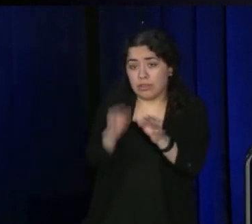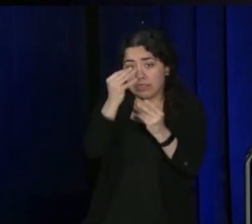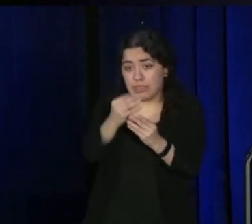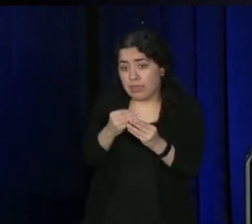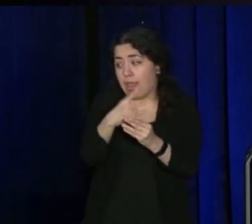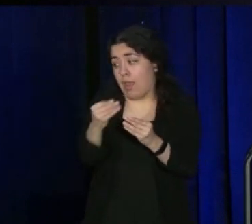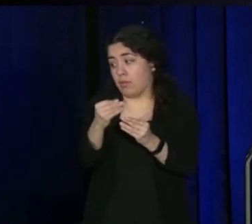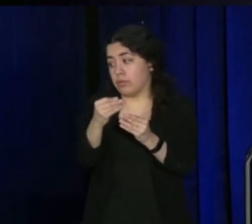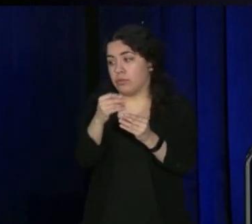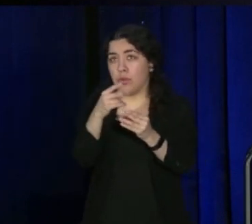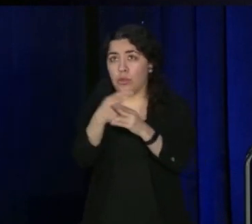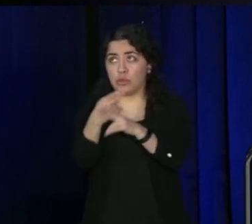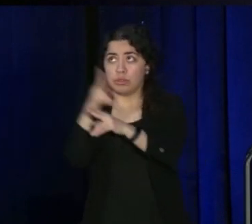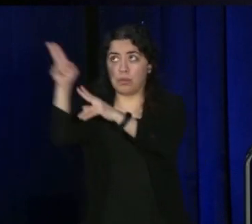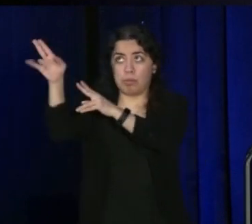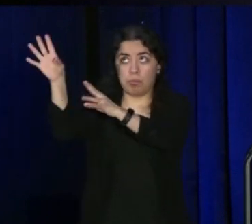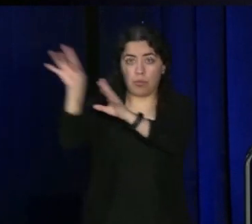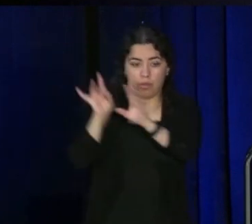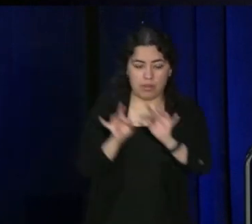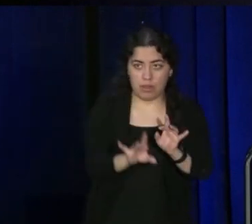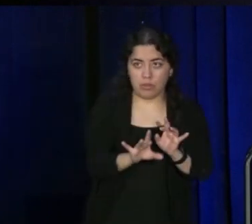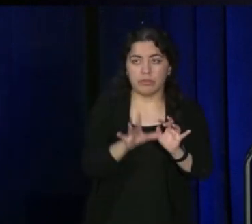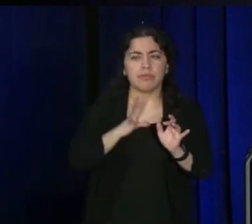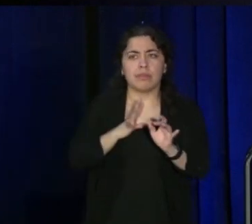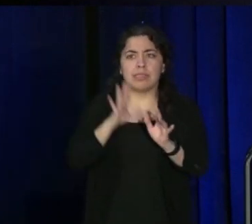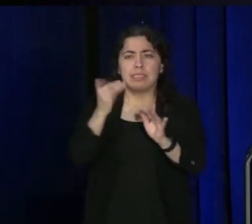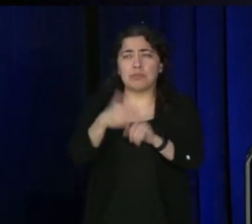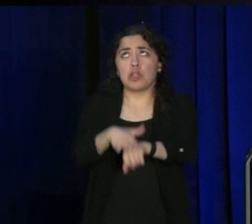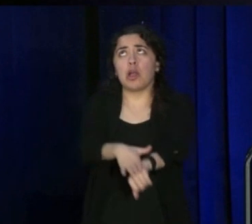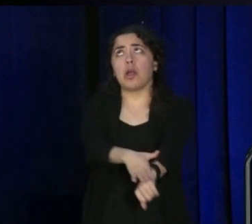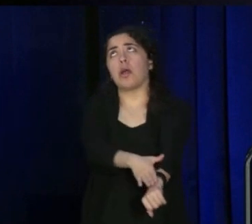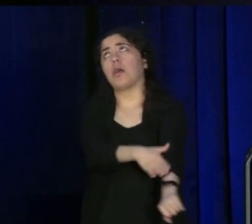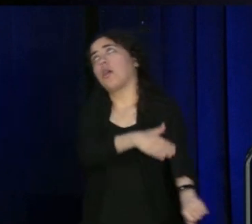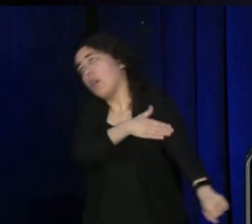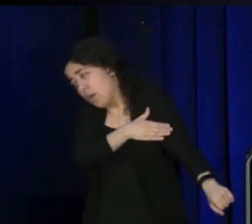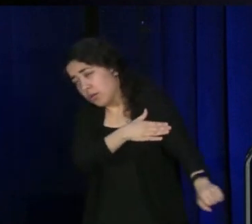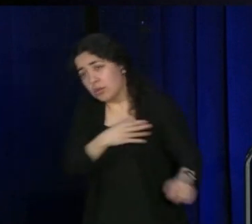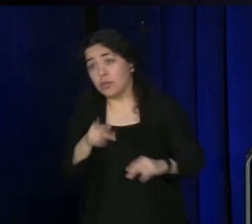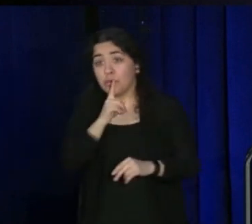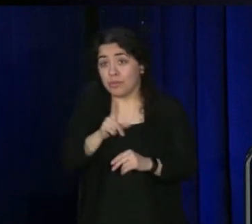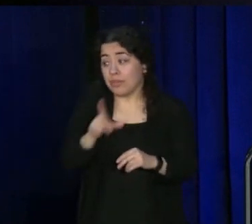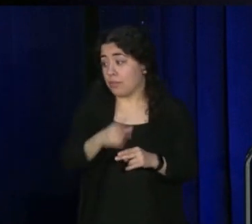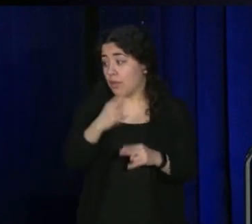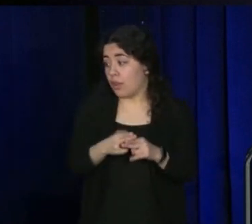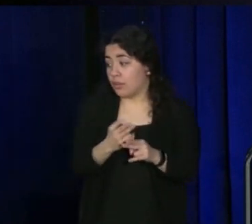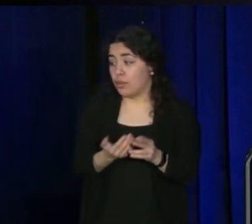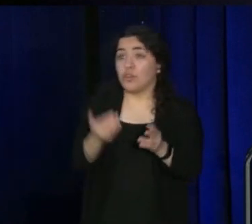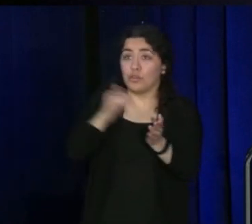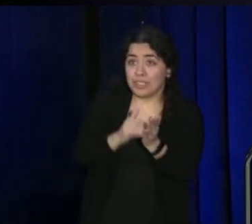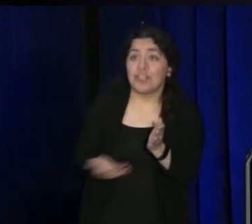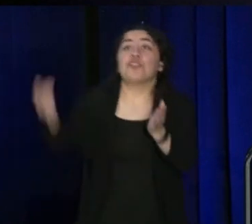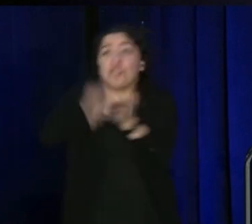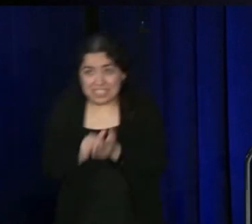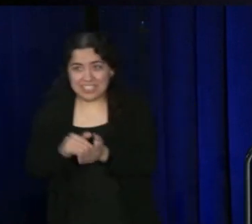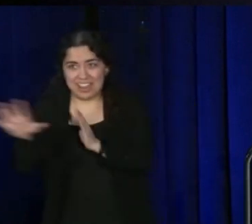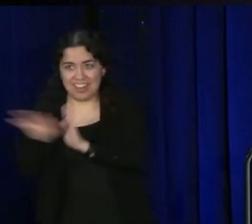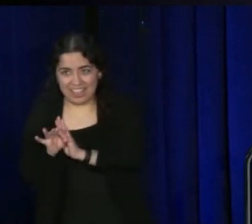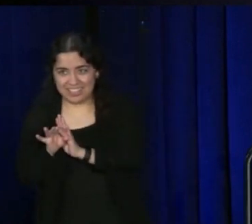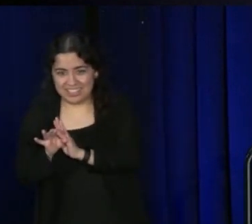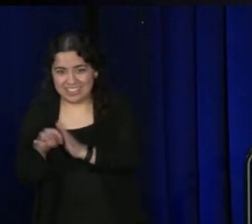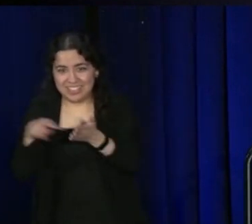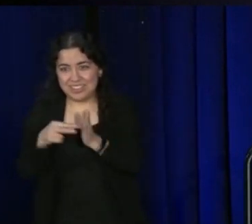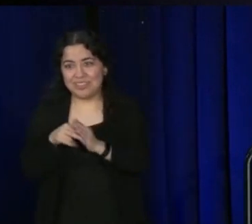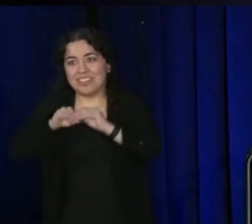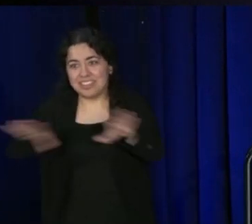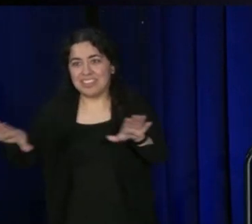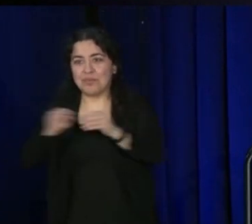out. And it turned out the performance on that was so slow, we had to use a real library called reselector so that we could get this stuff out in an efficient